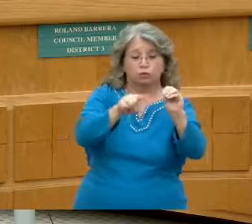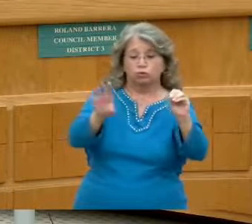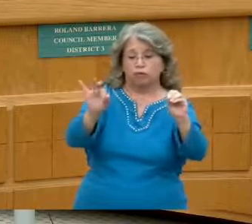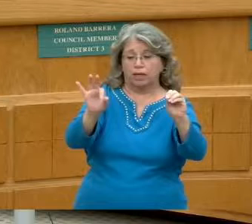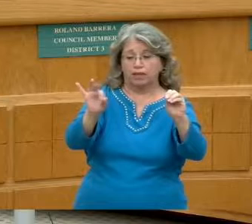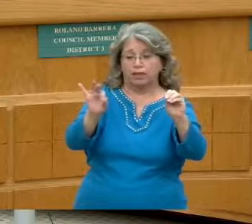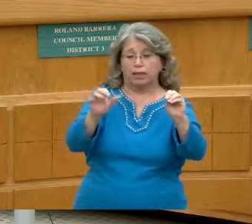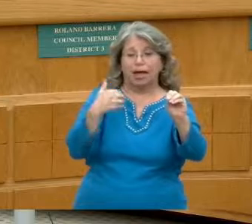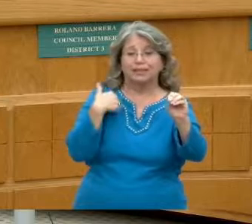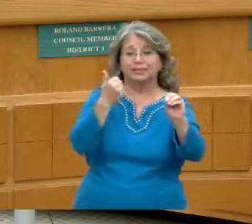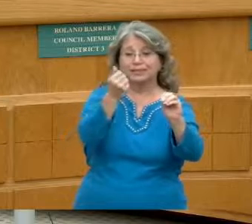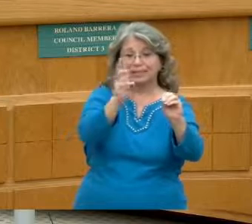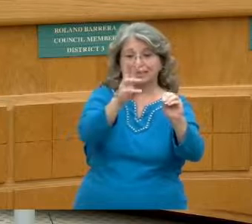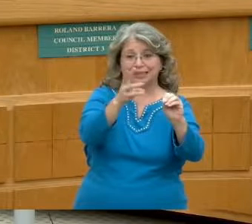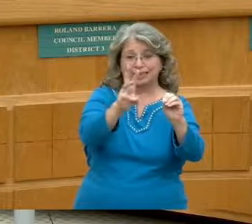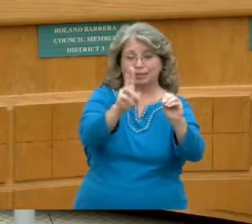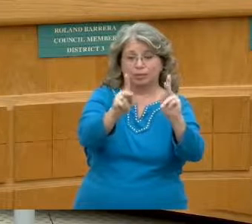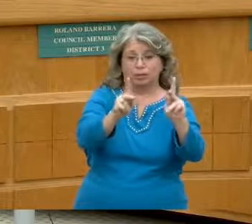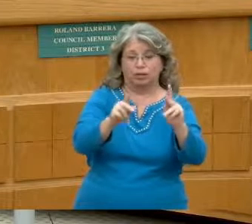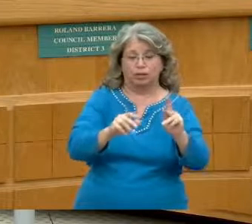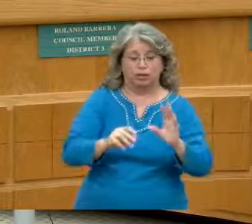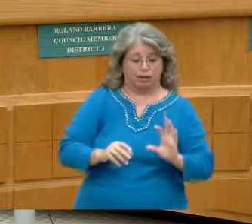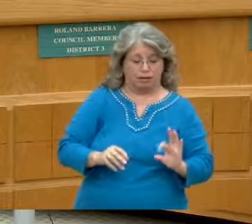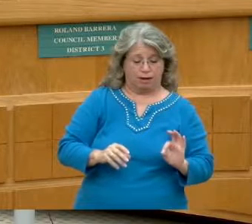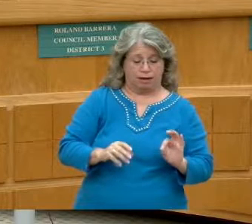even have 1 in the 90+ age group.